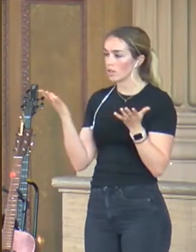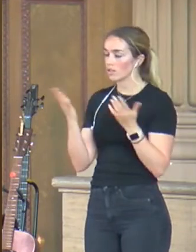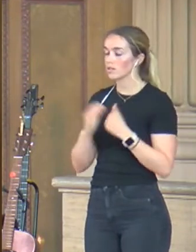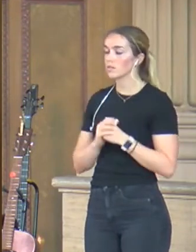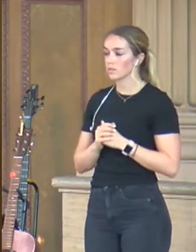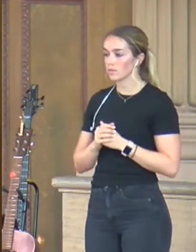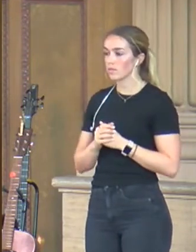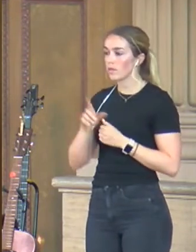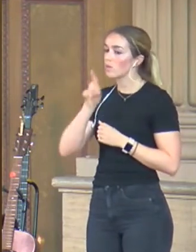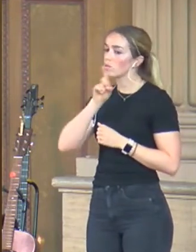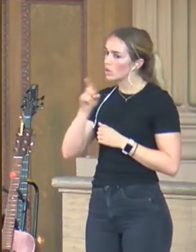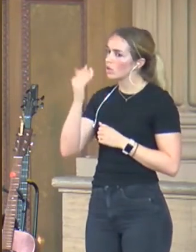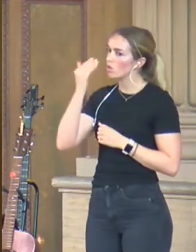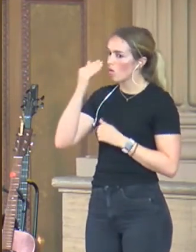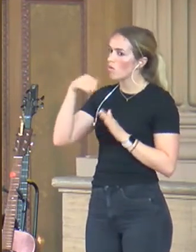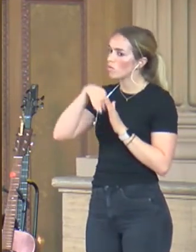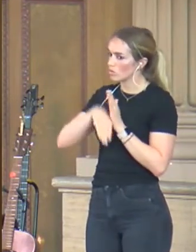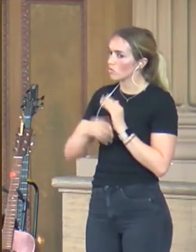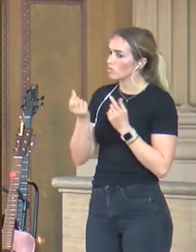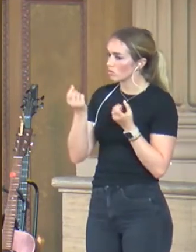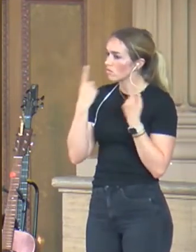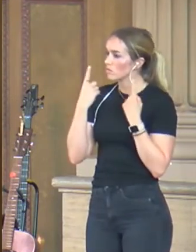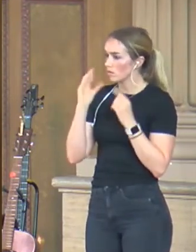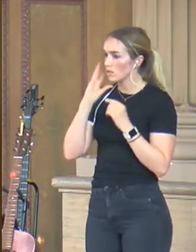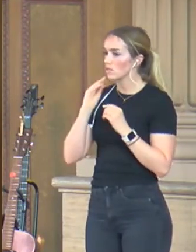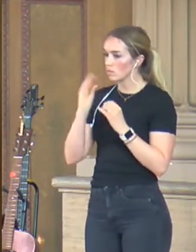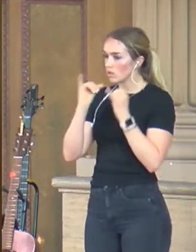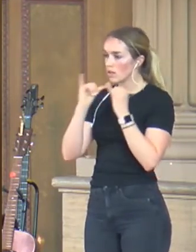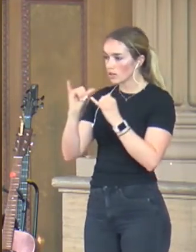He really knows by experience what you're going through.